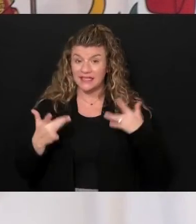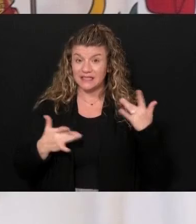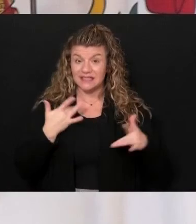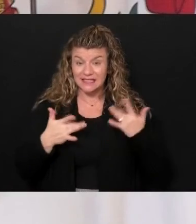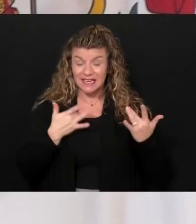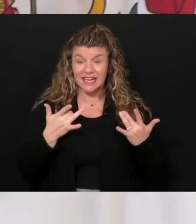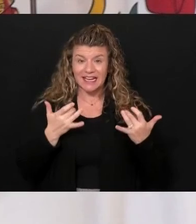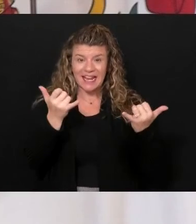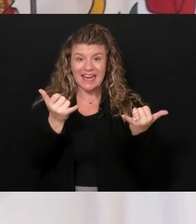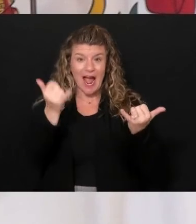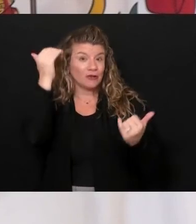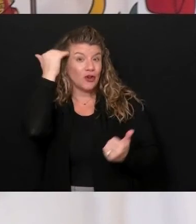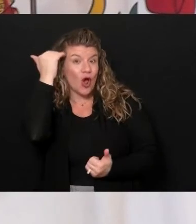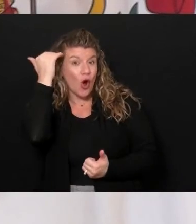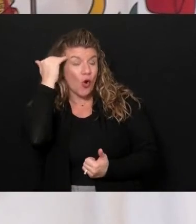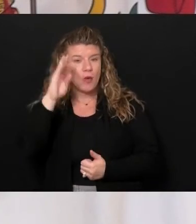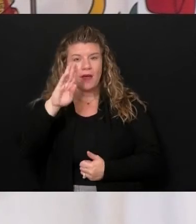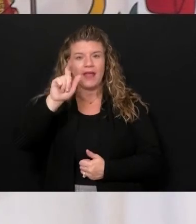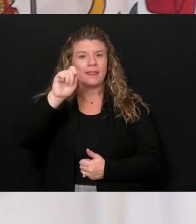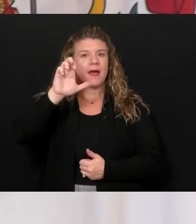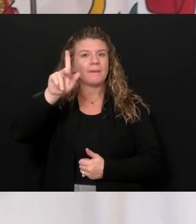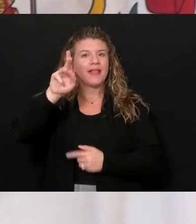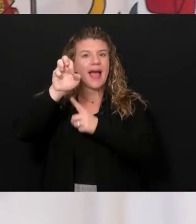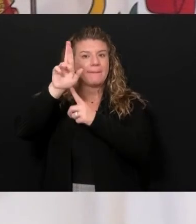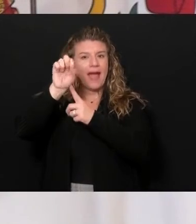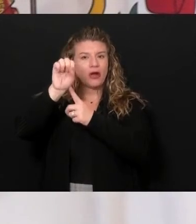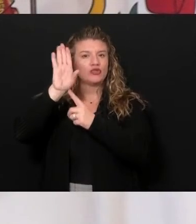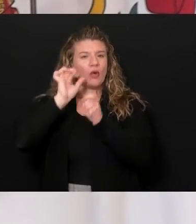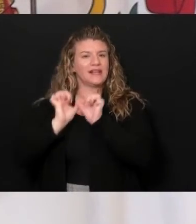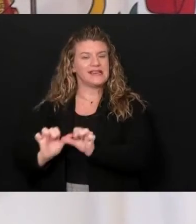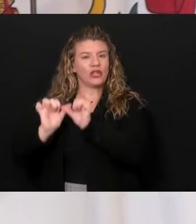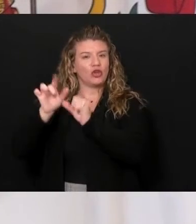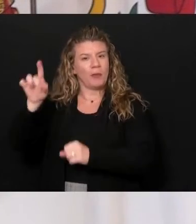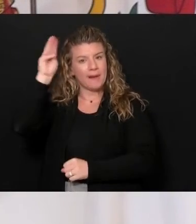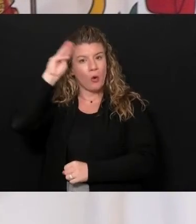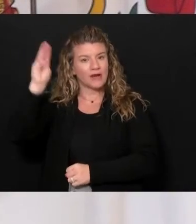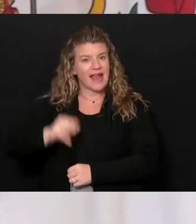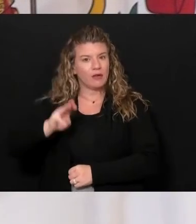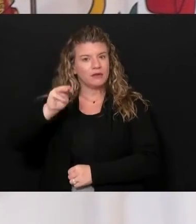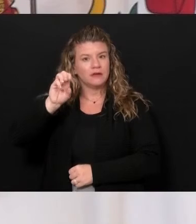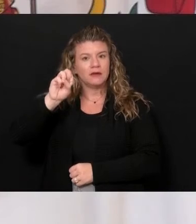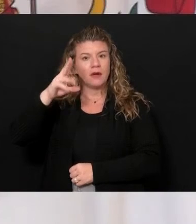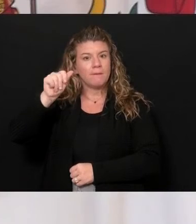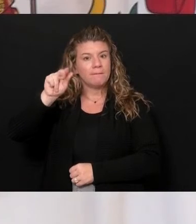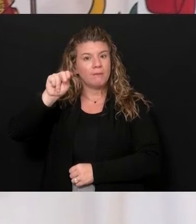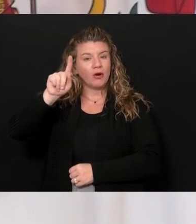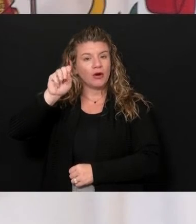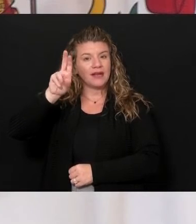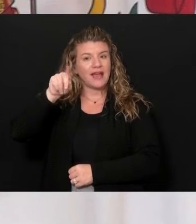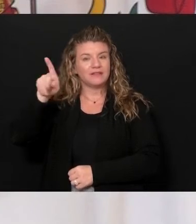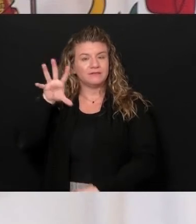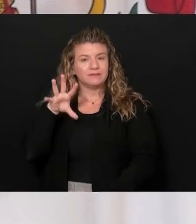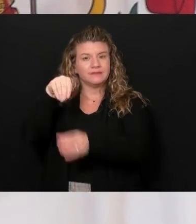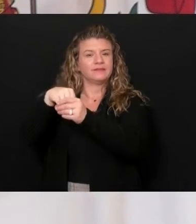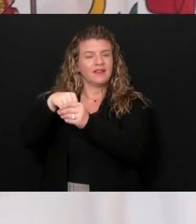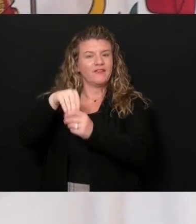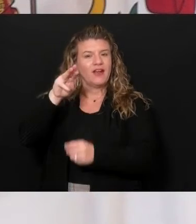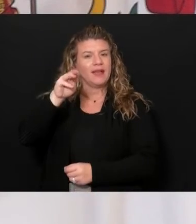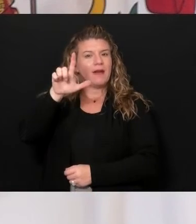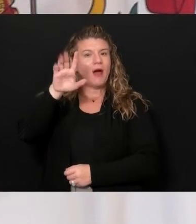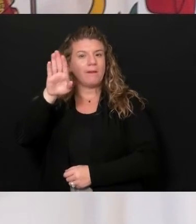to hear that the Black Bears will continue in Morgantown as a member of Major League Baseball